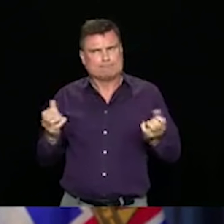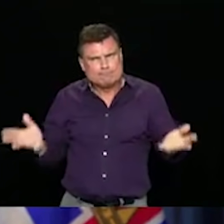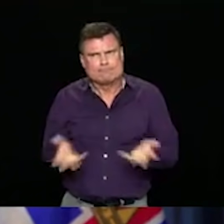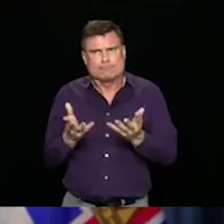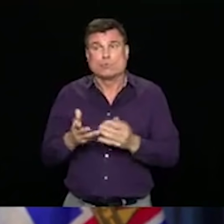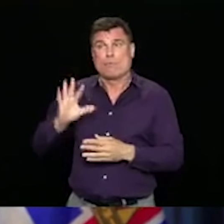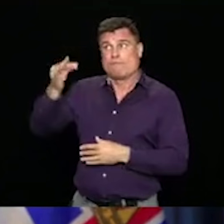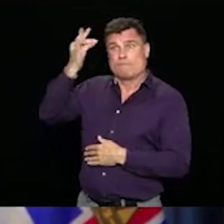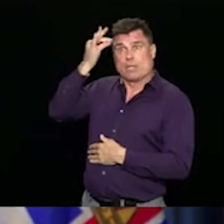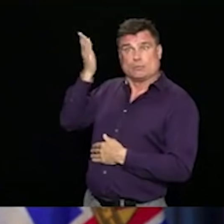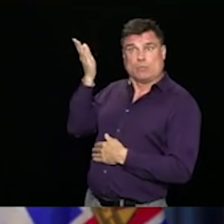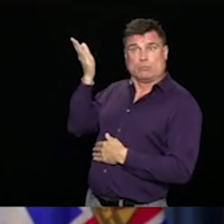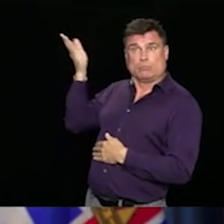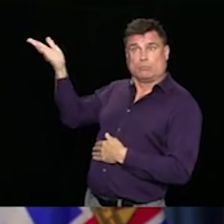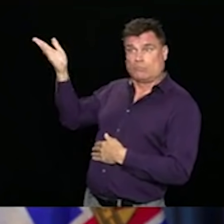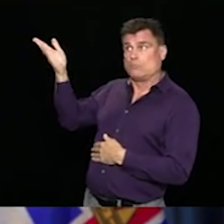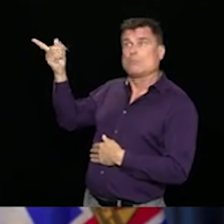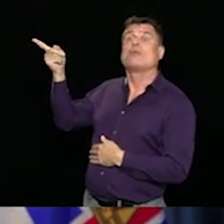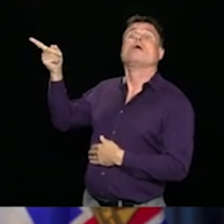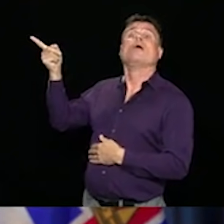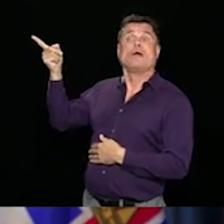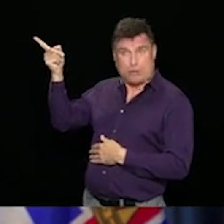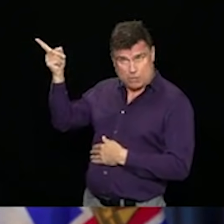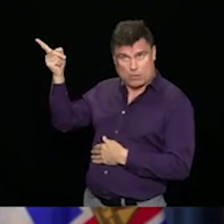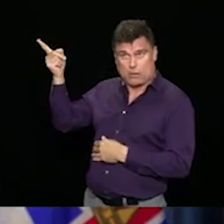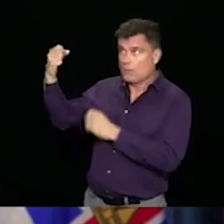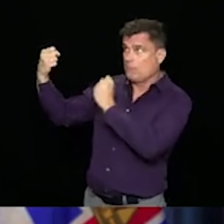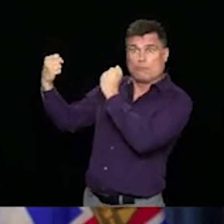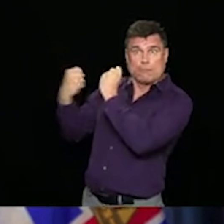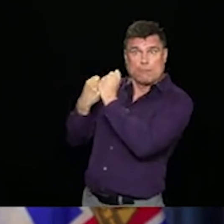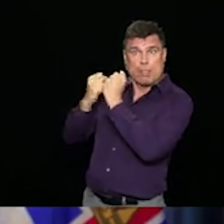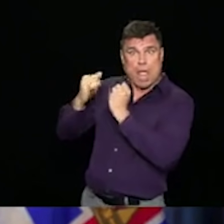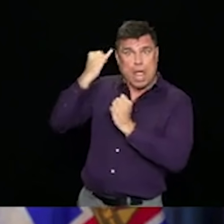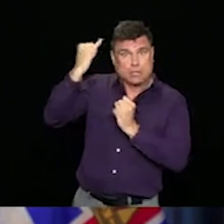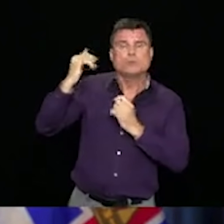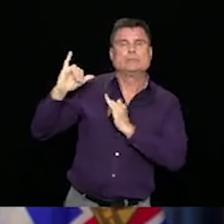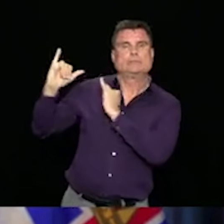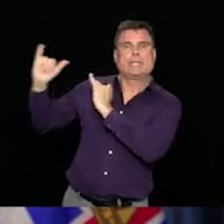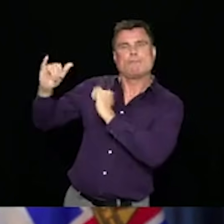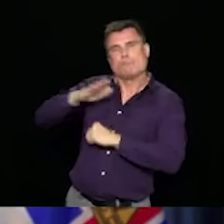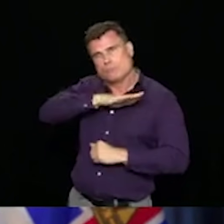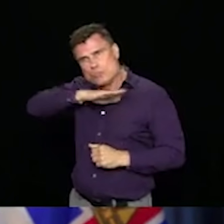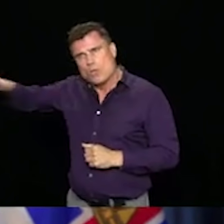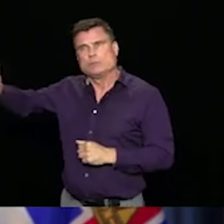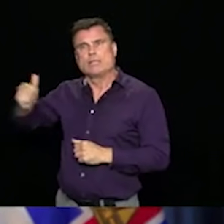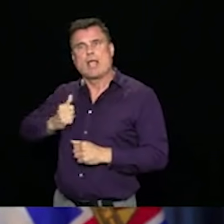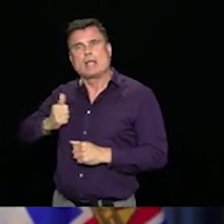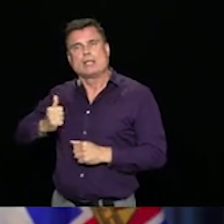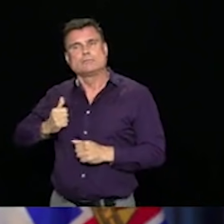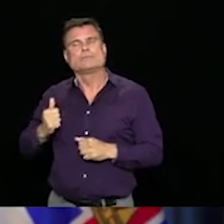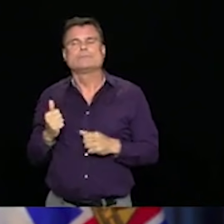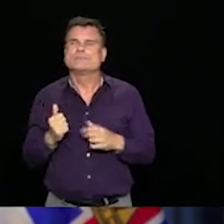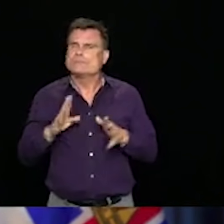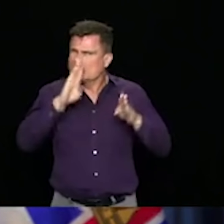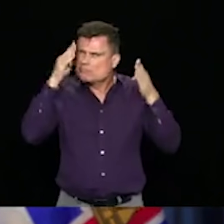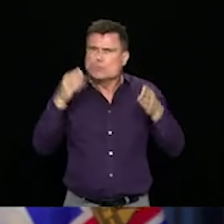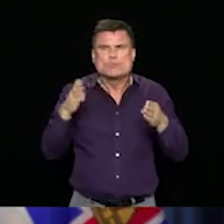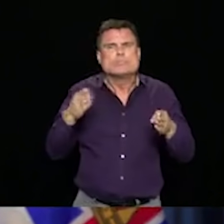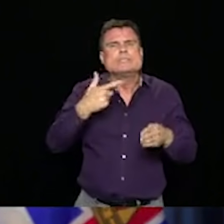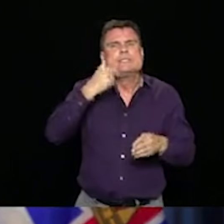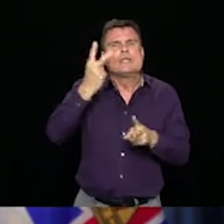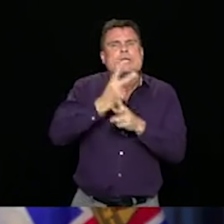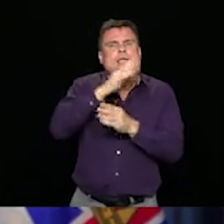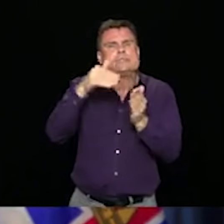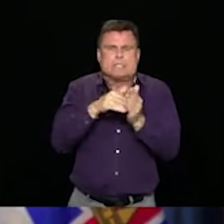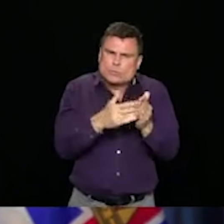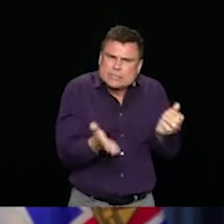the federal government is interested in this, and we are going to focus on continuing to improve access in the system, including the need to